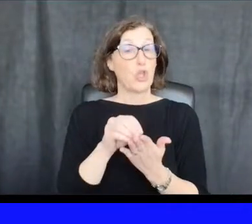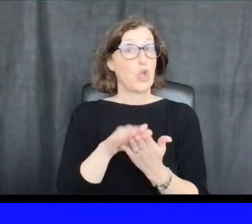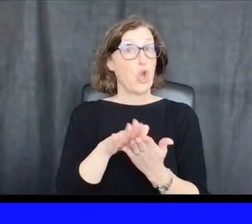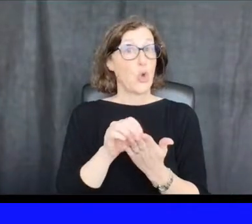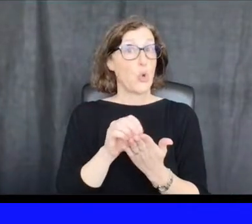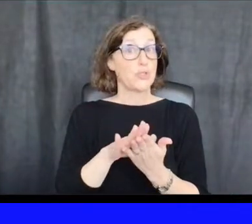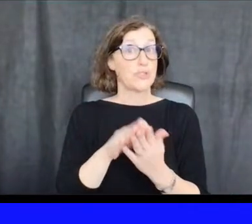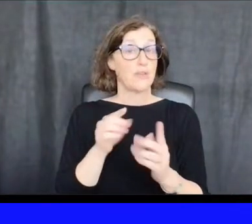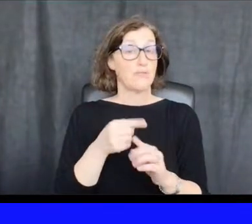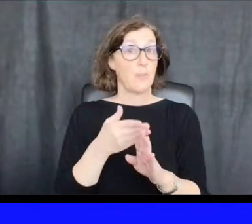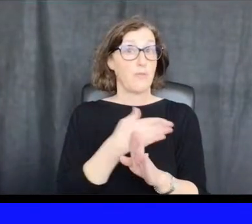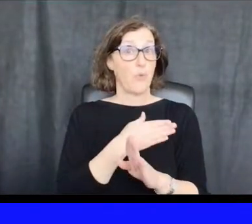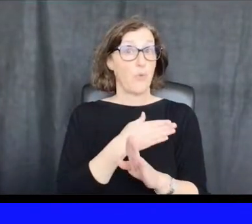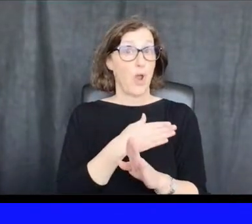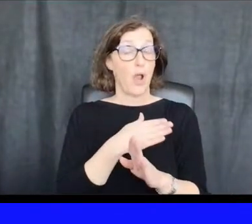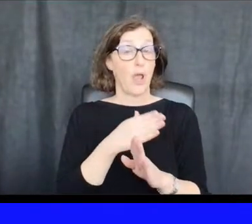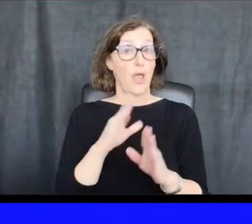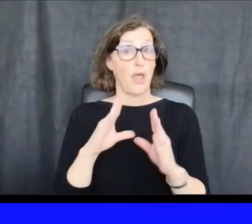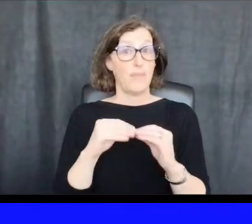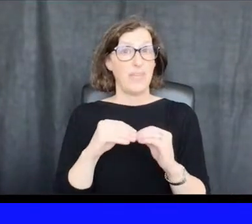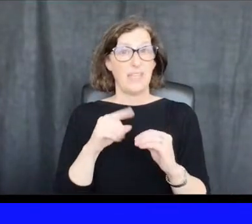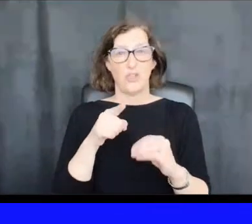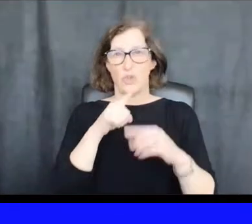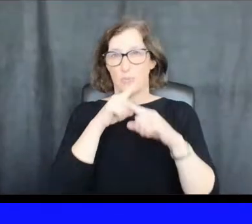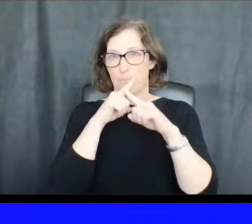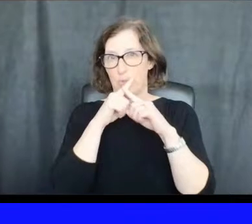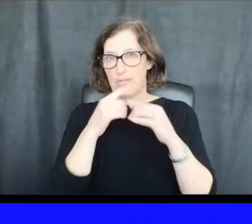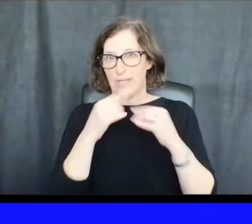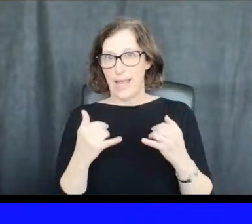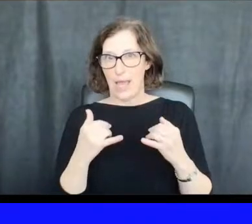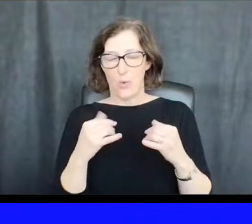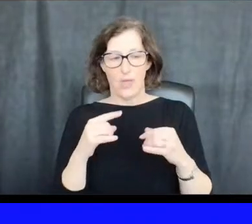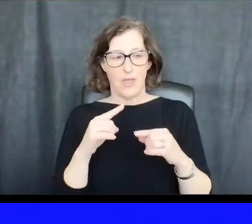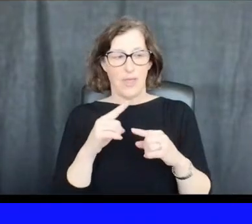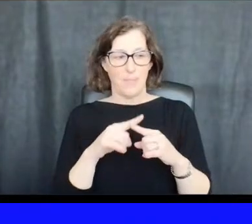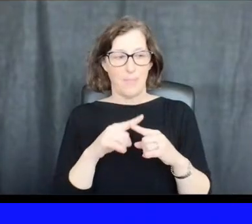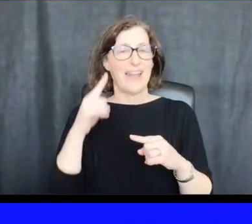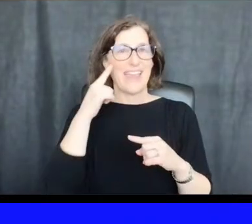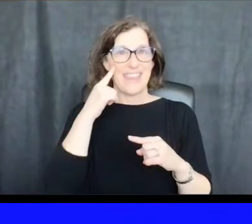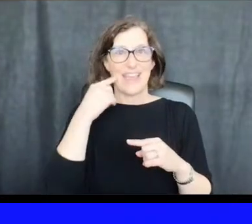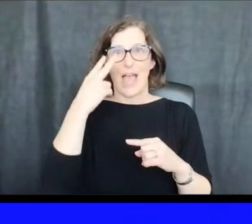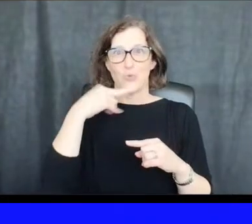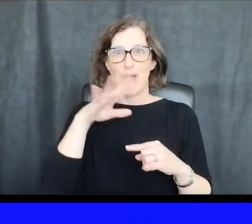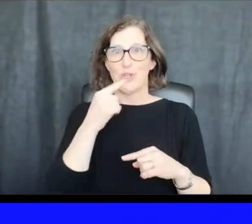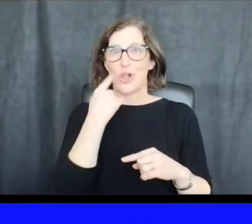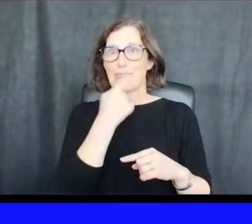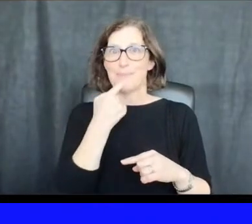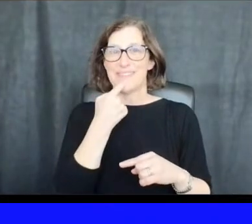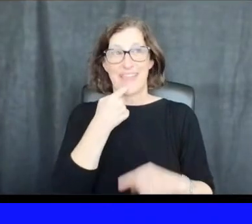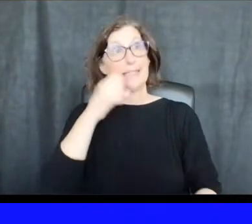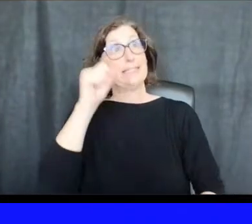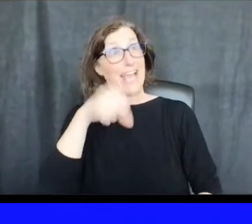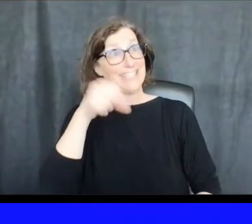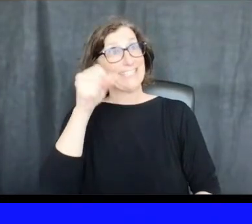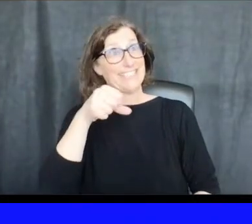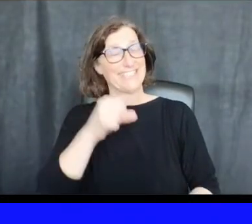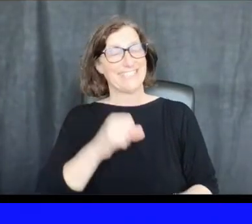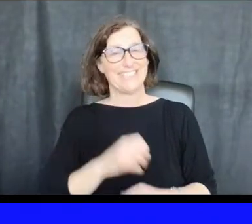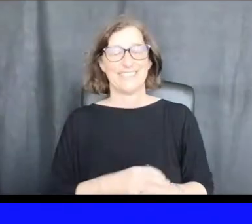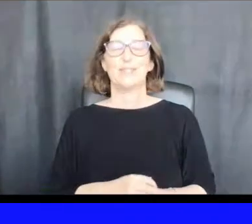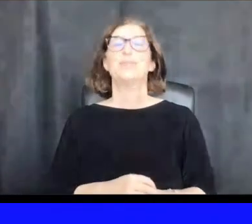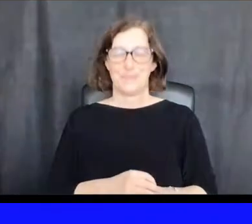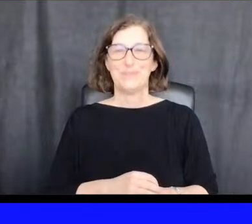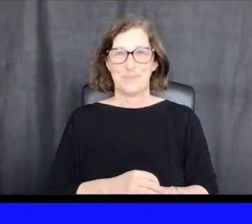okay, and Jose Pagan, yes. So the minutes have been approved. And let me then also, next on the agenda is